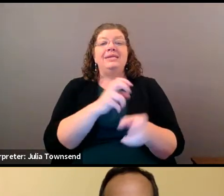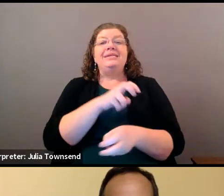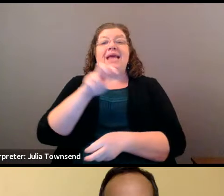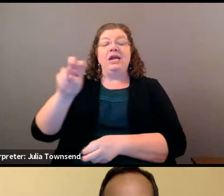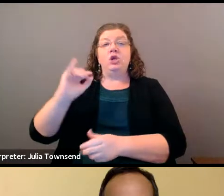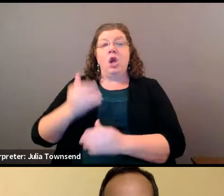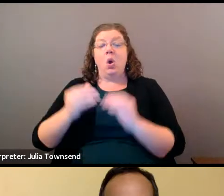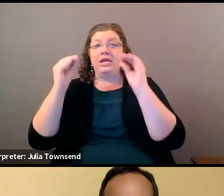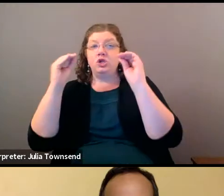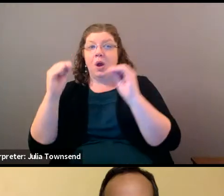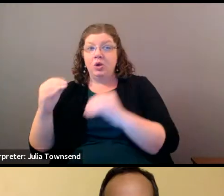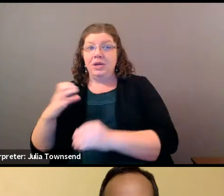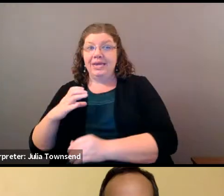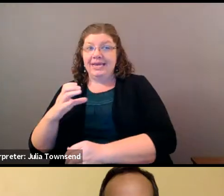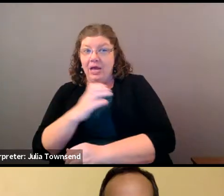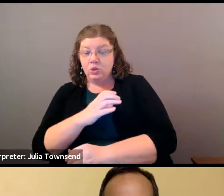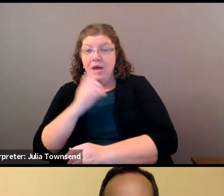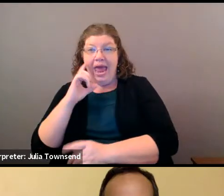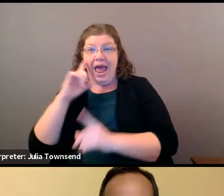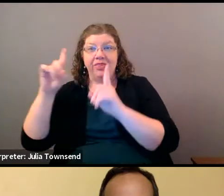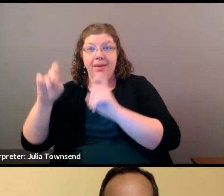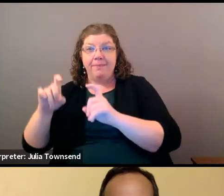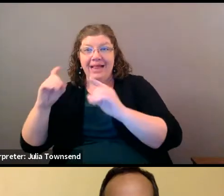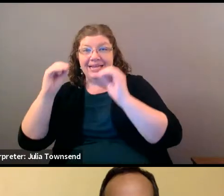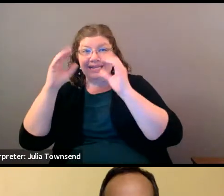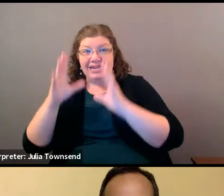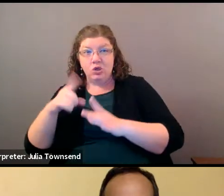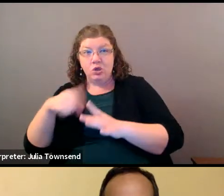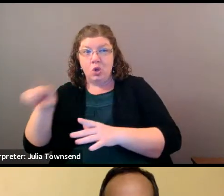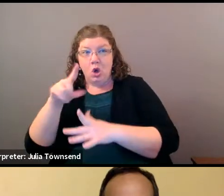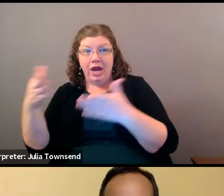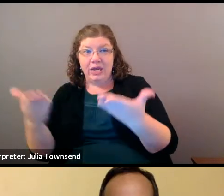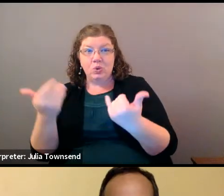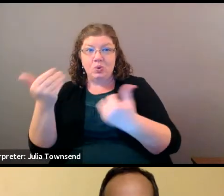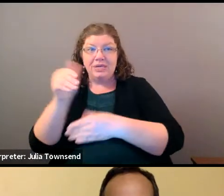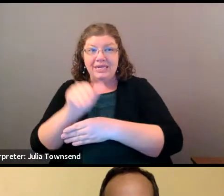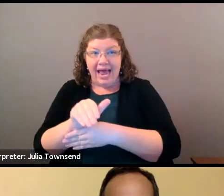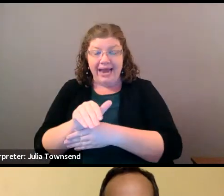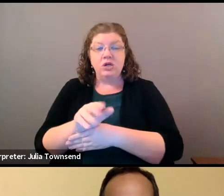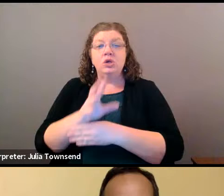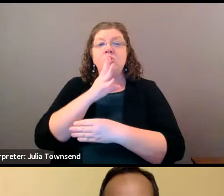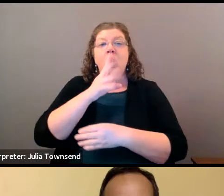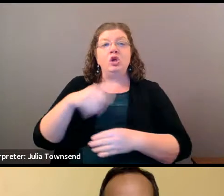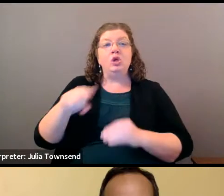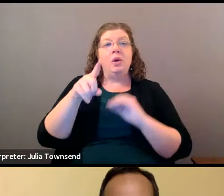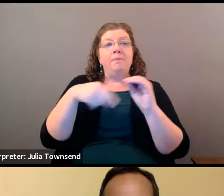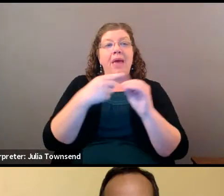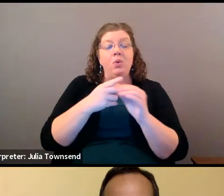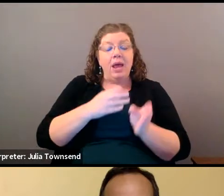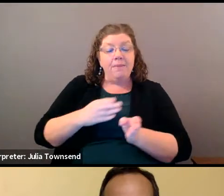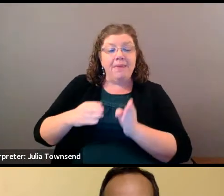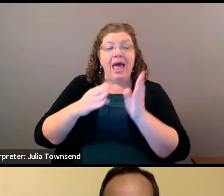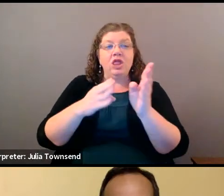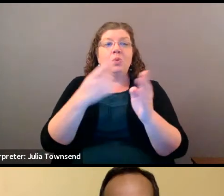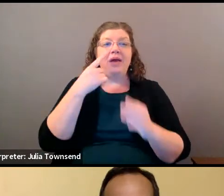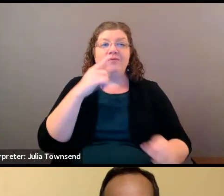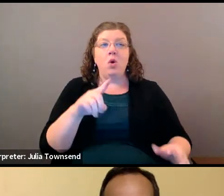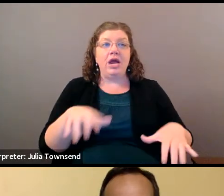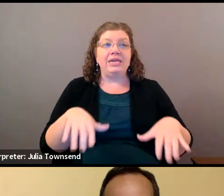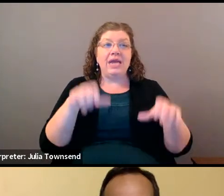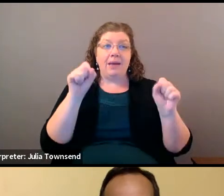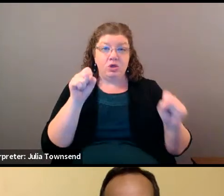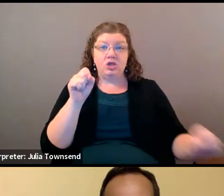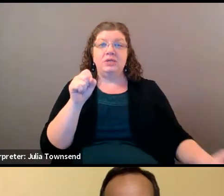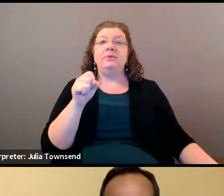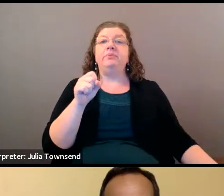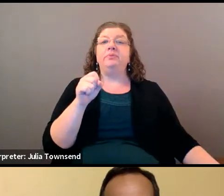and to those piloting teachers, and are here tonight to talk to you about a pathway for adoption